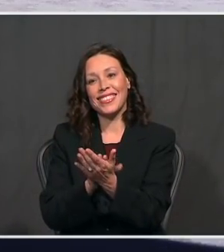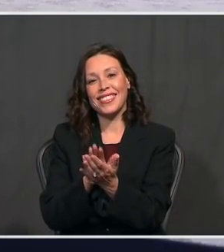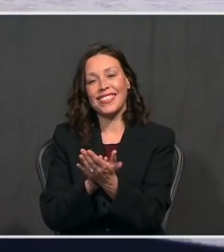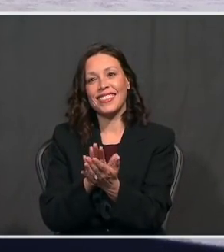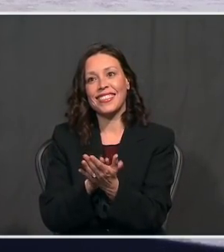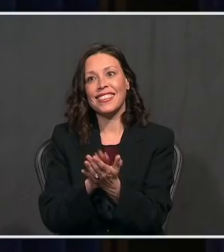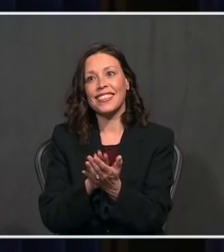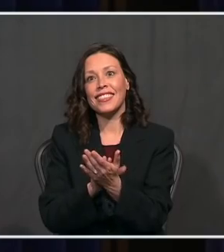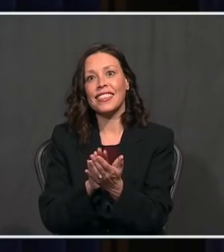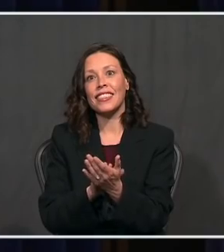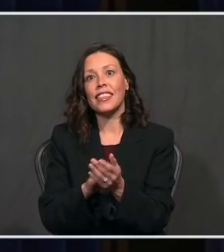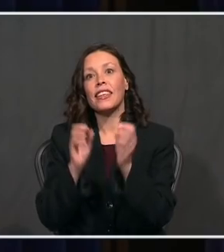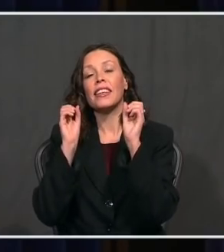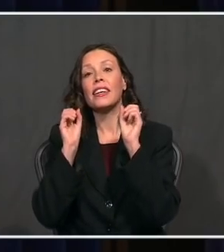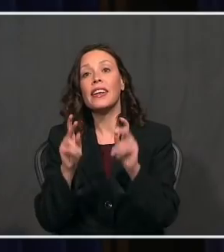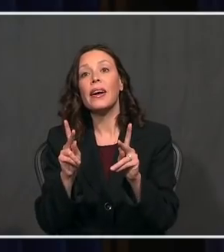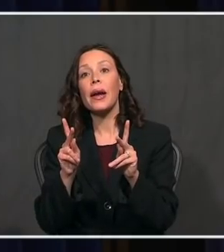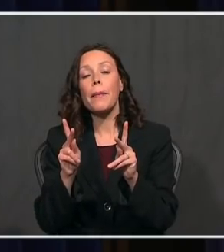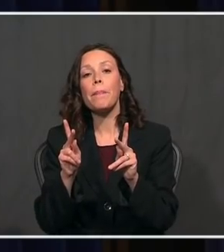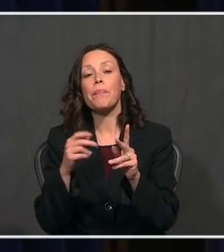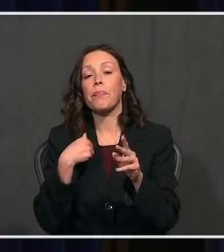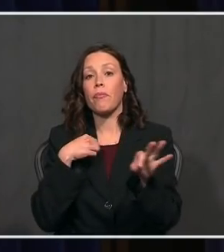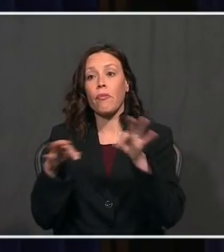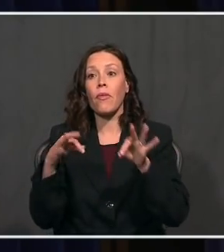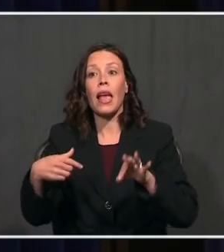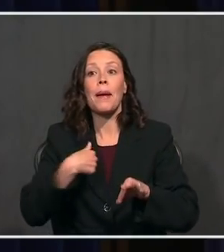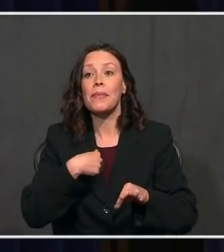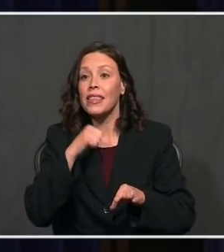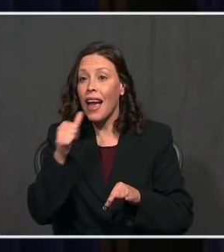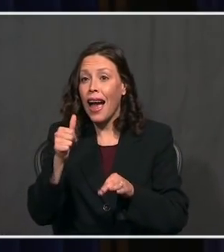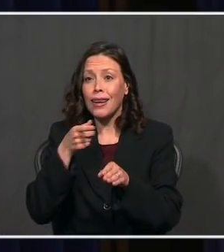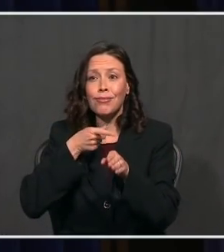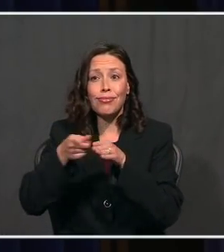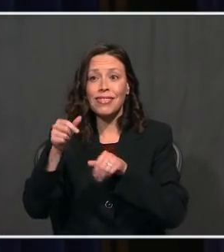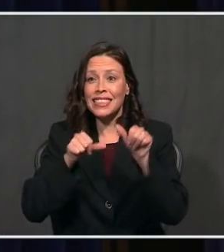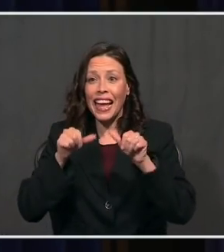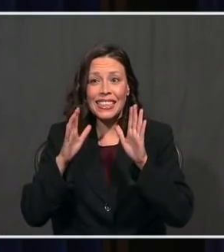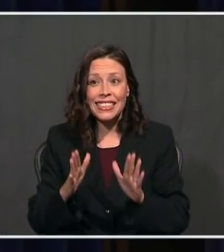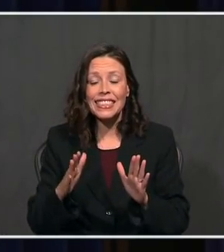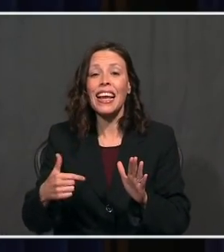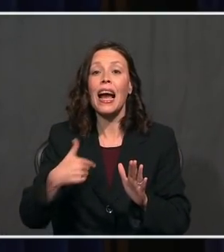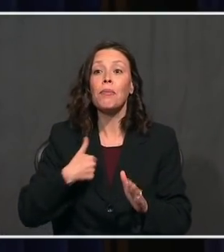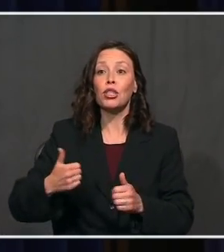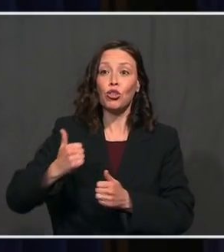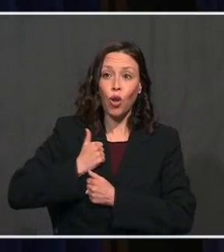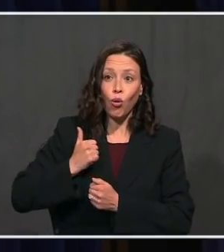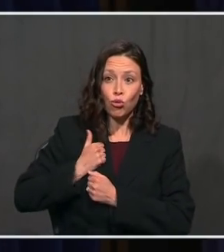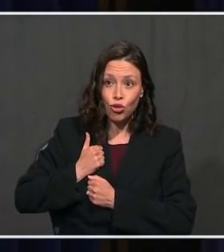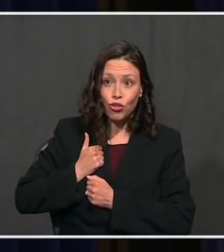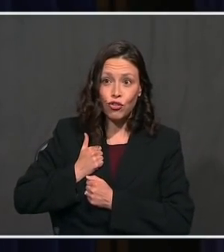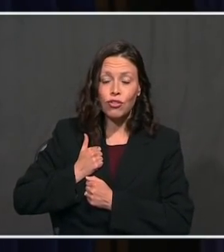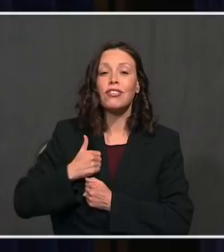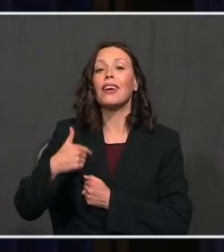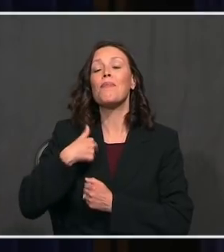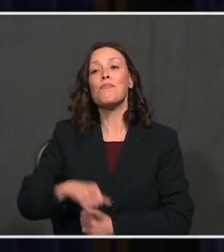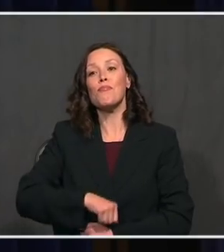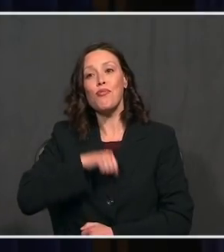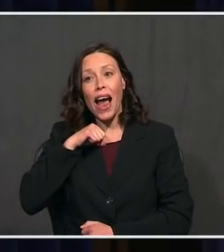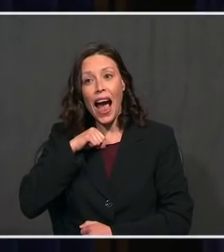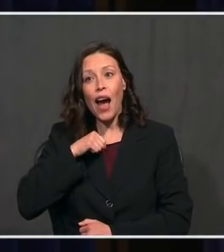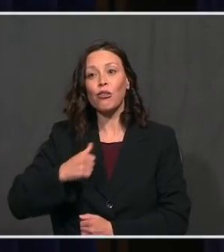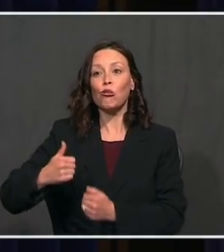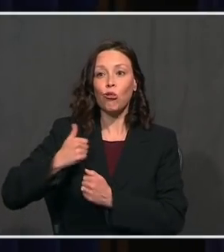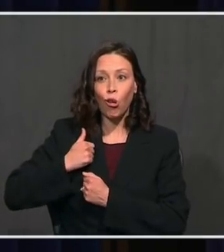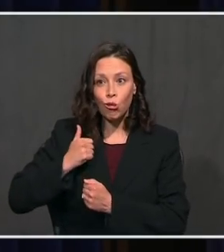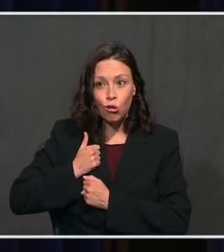Okay, so it's clear to everybody that I am not a scientist, I am a soldier. And I'm very proud to be a